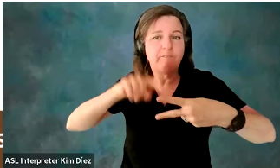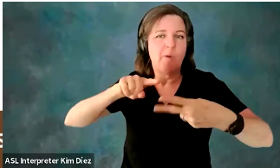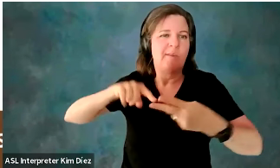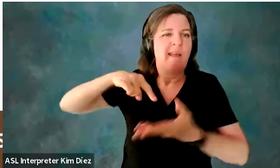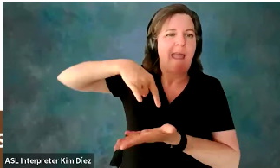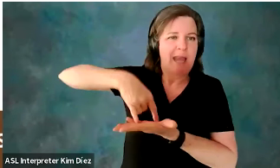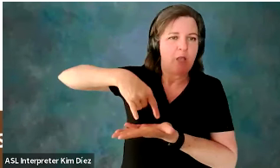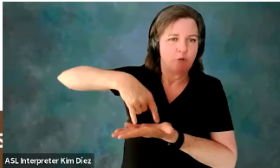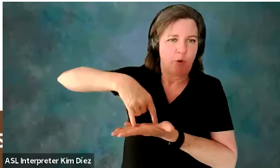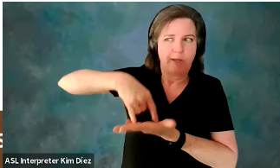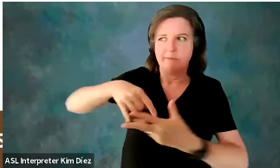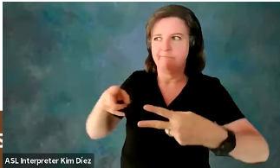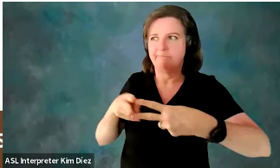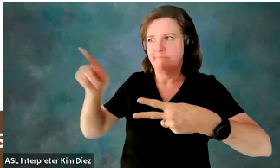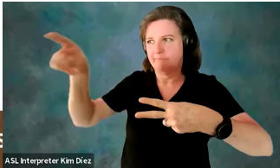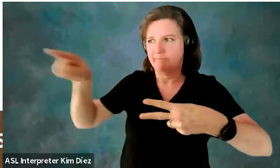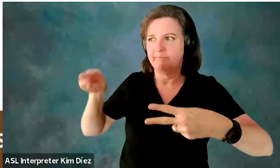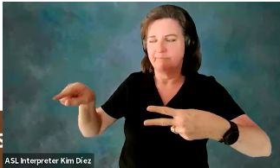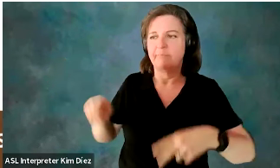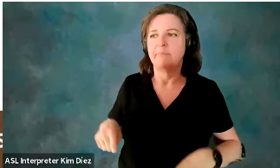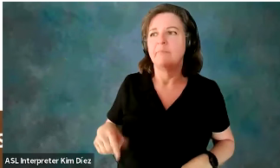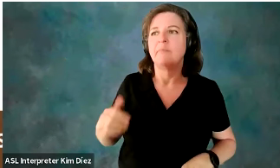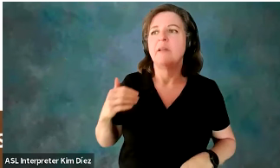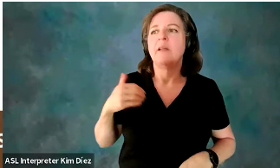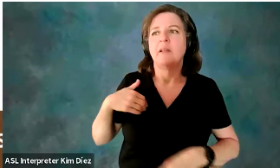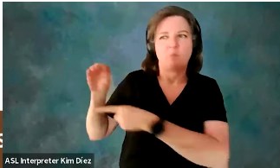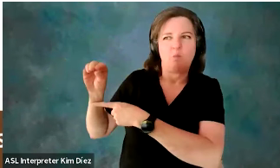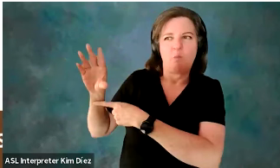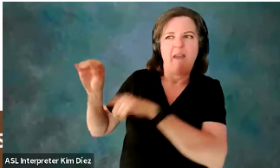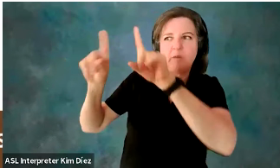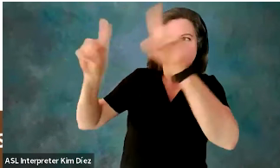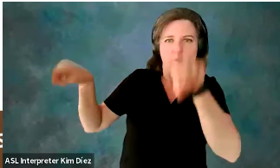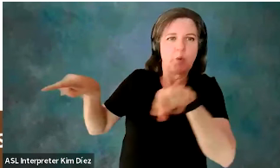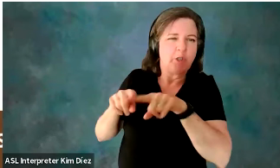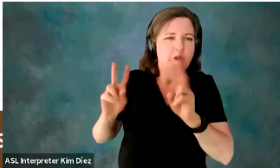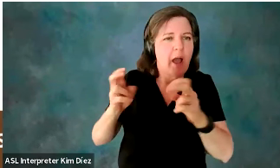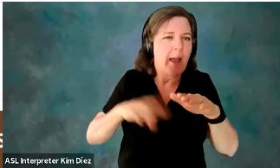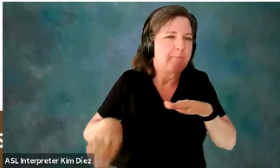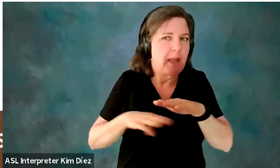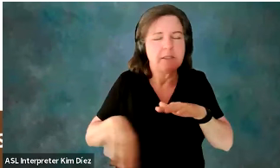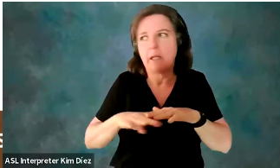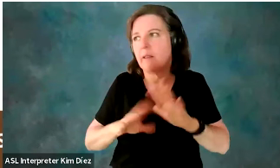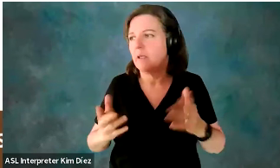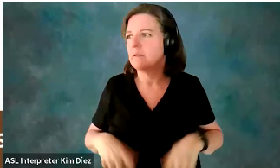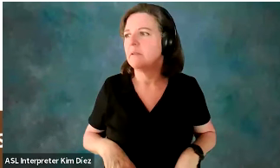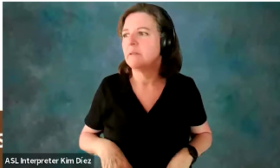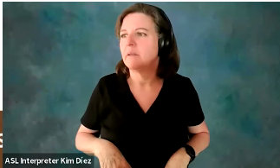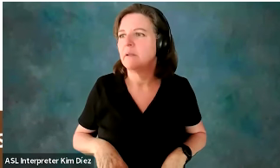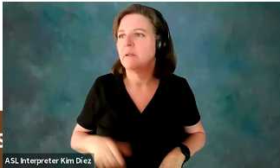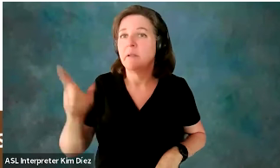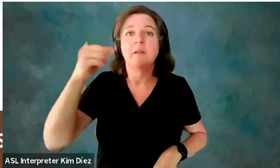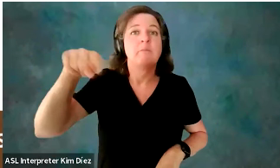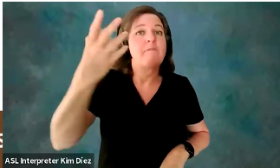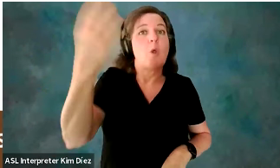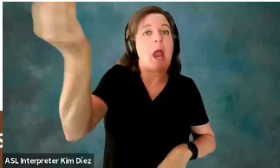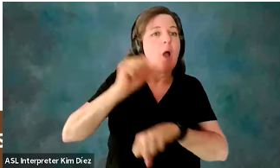see there at the right, the links that will give you access to these. You're going to